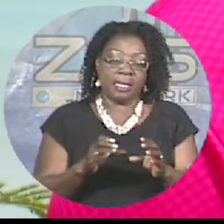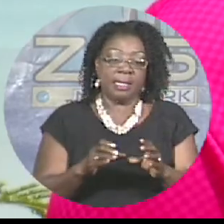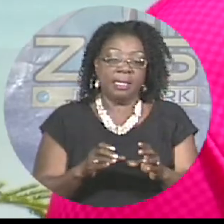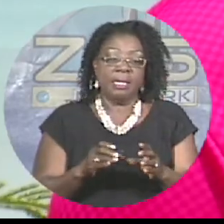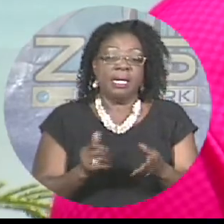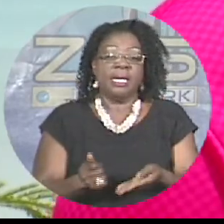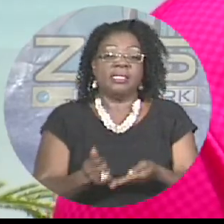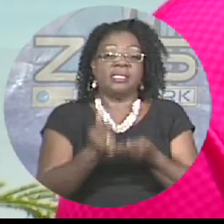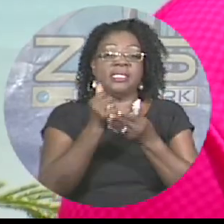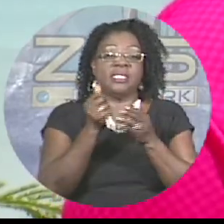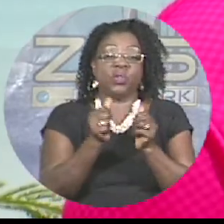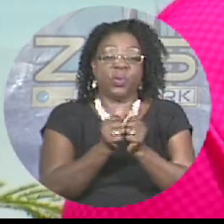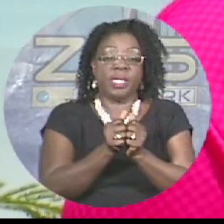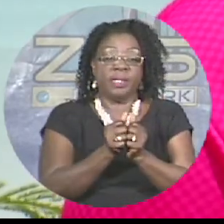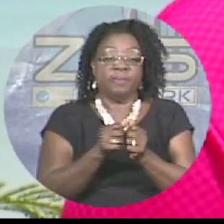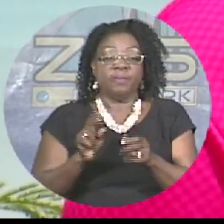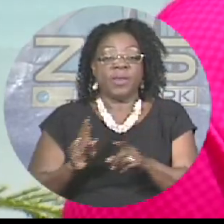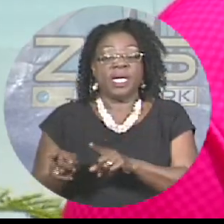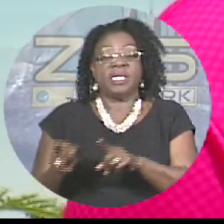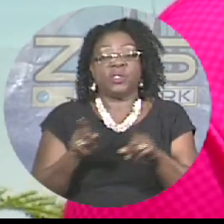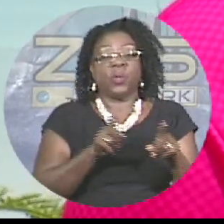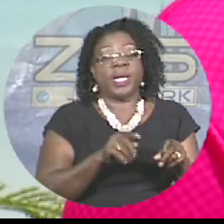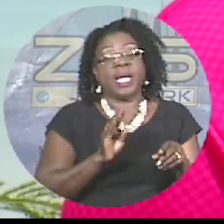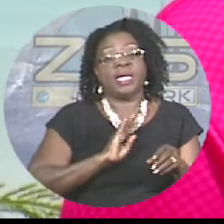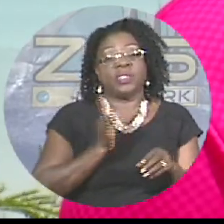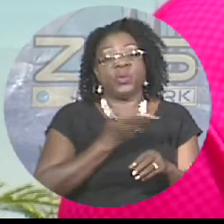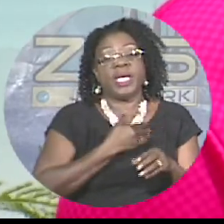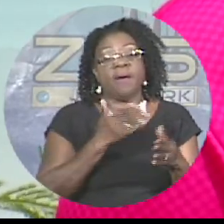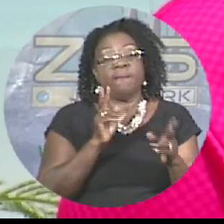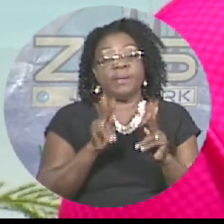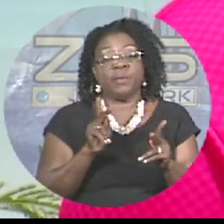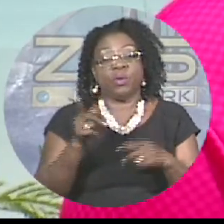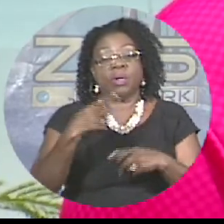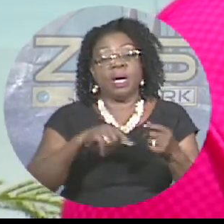that we can assist with, as well as we have people who come daily